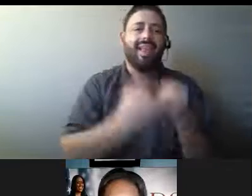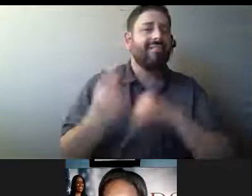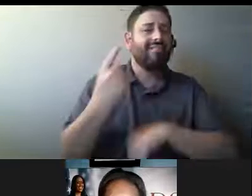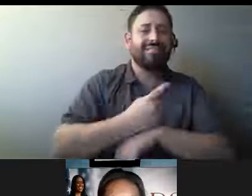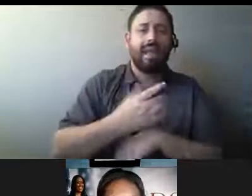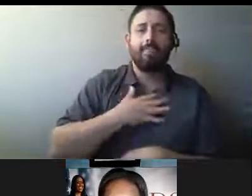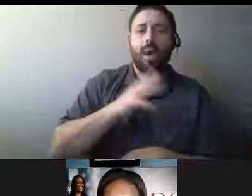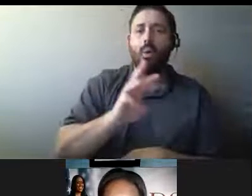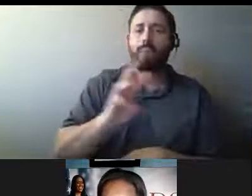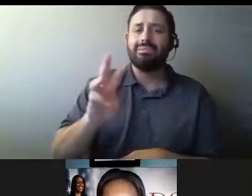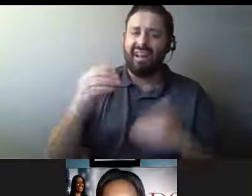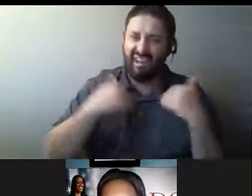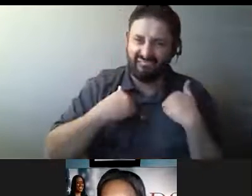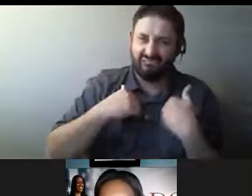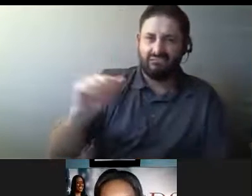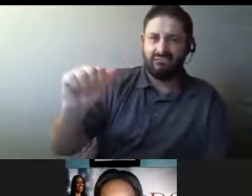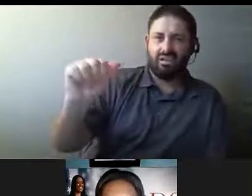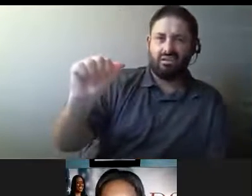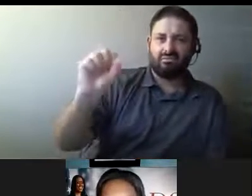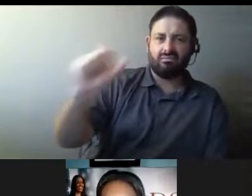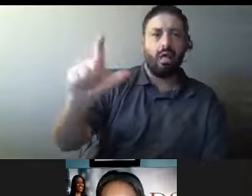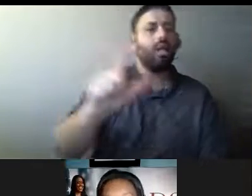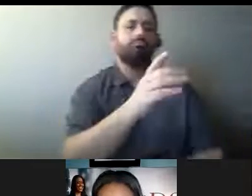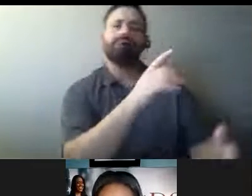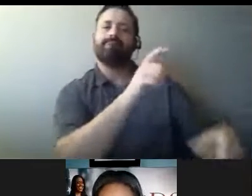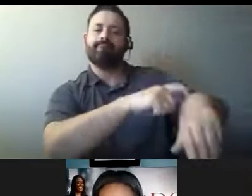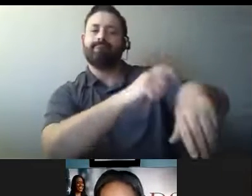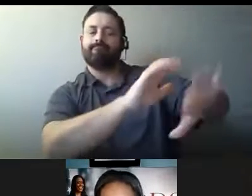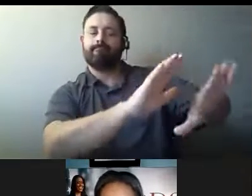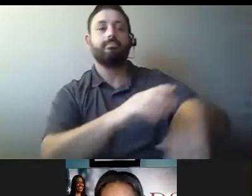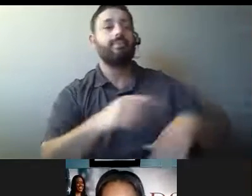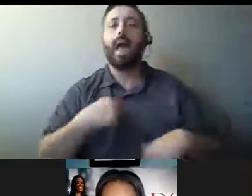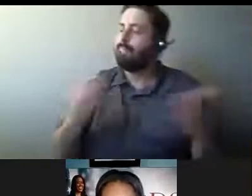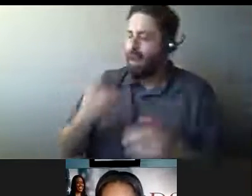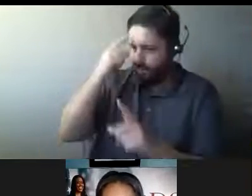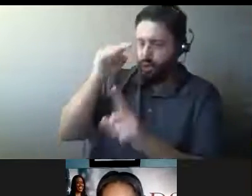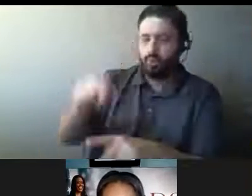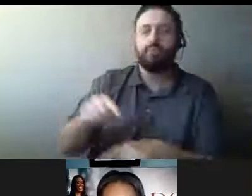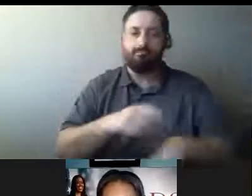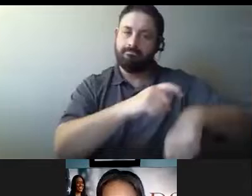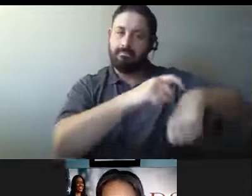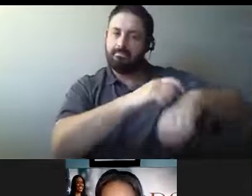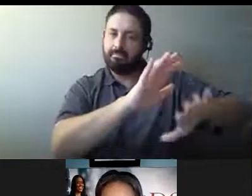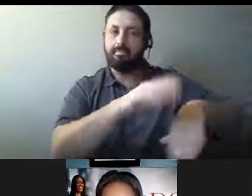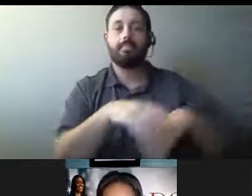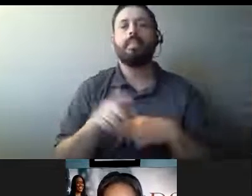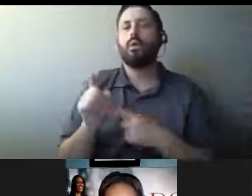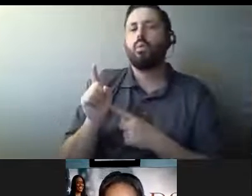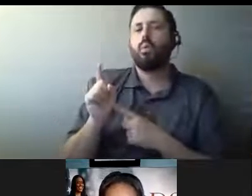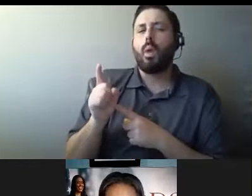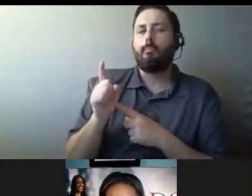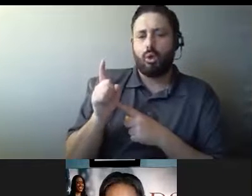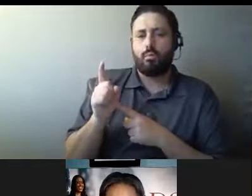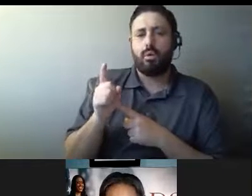has ASL on it. You can go and everything is interpreted because I'm here for you guys. Okay, time. One moment,